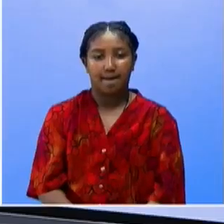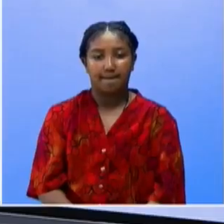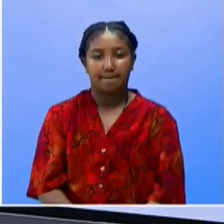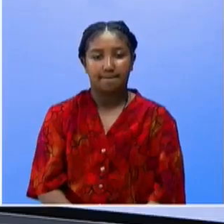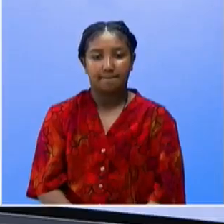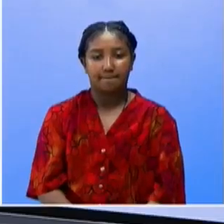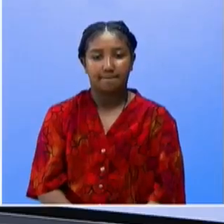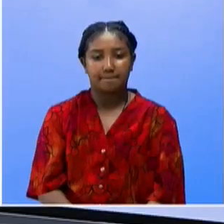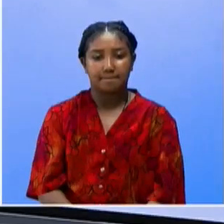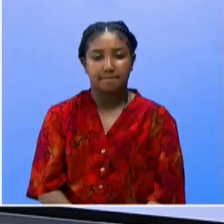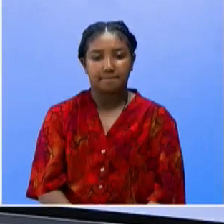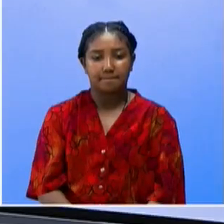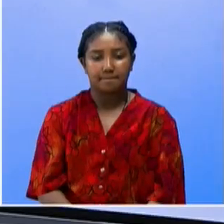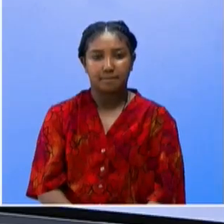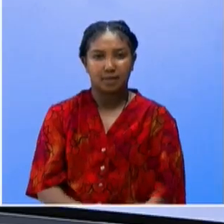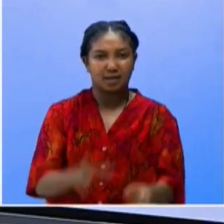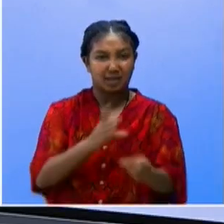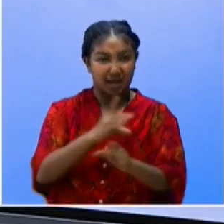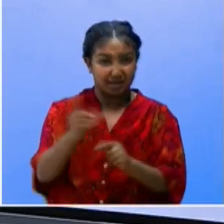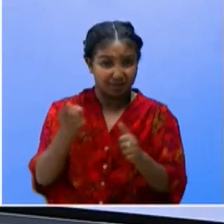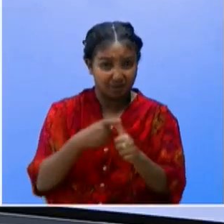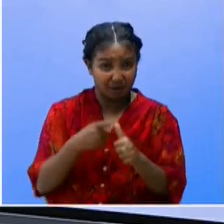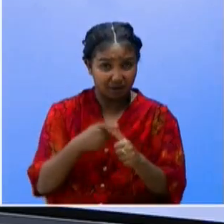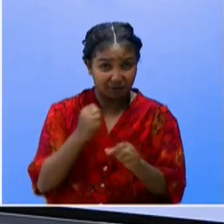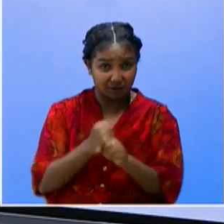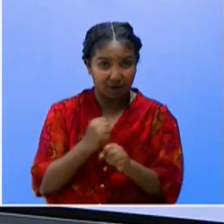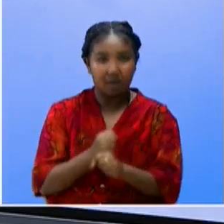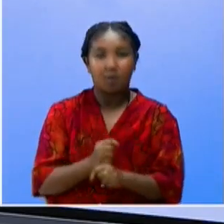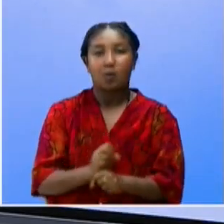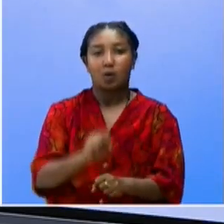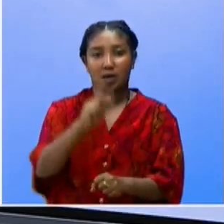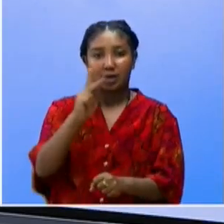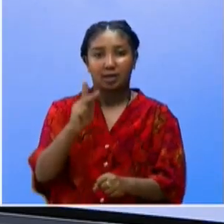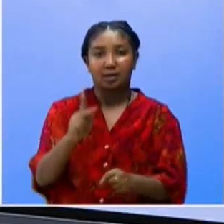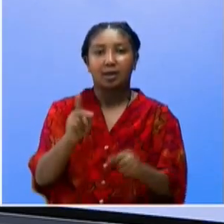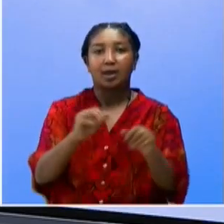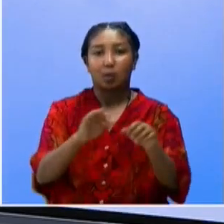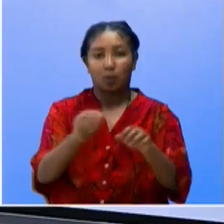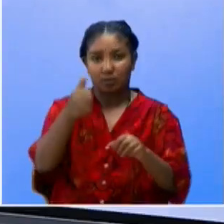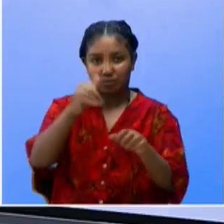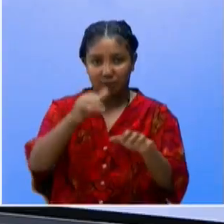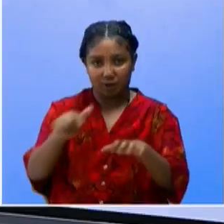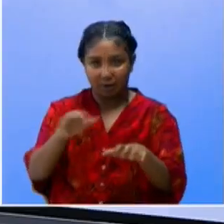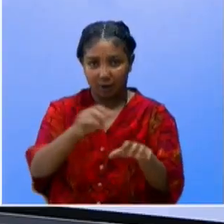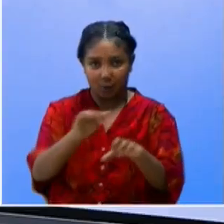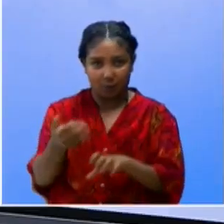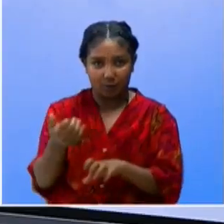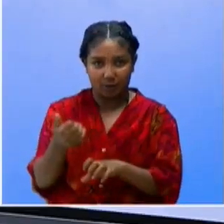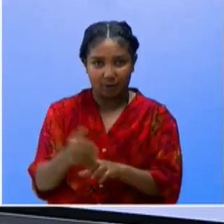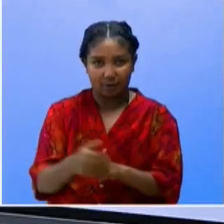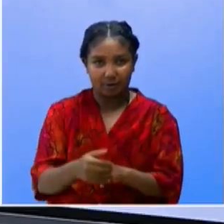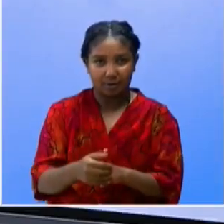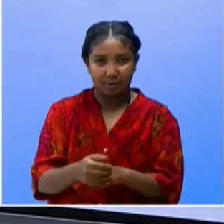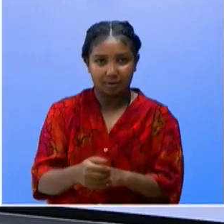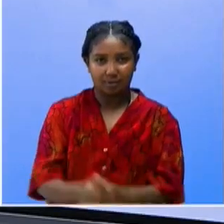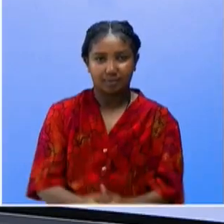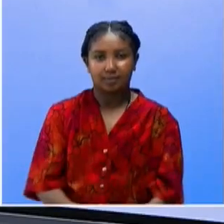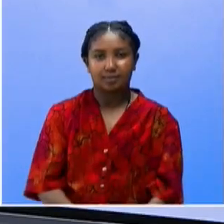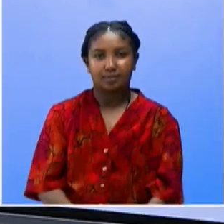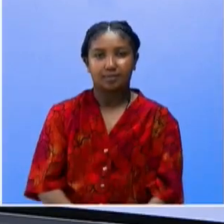can we start from direct object? Nice. A computer. So here, because this one